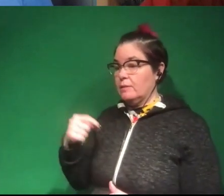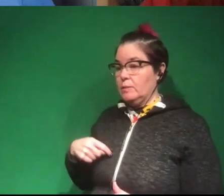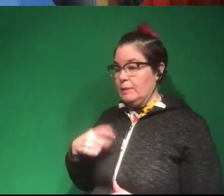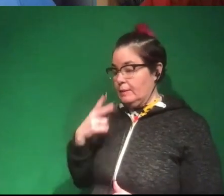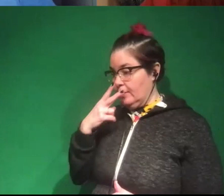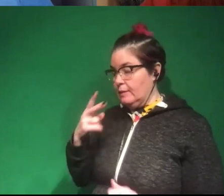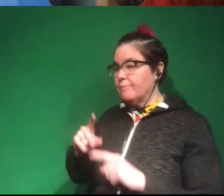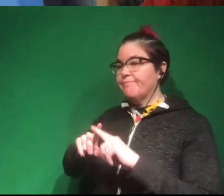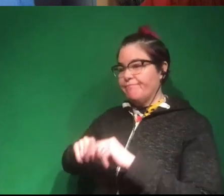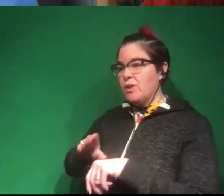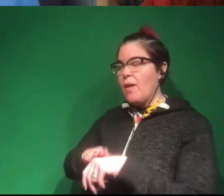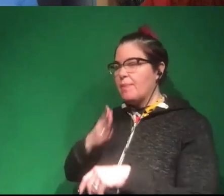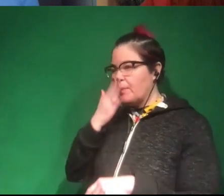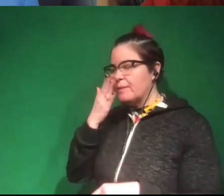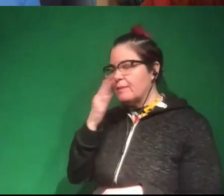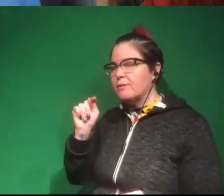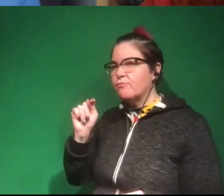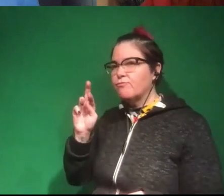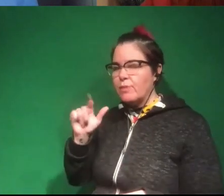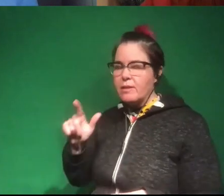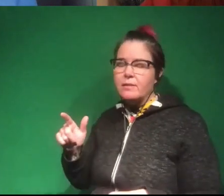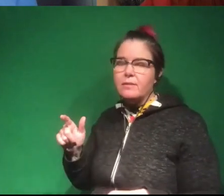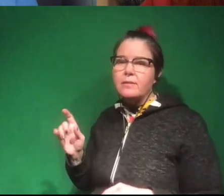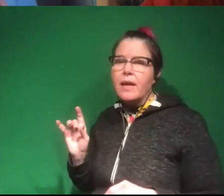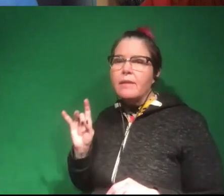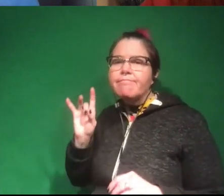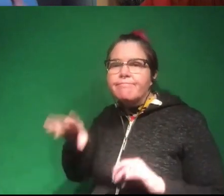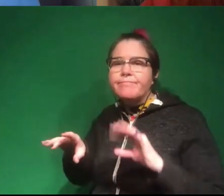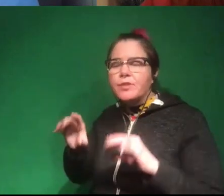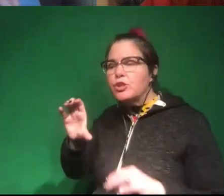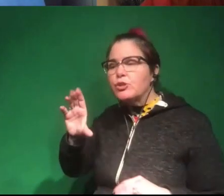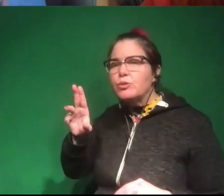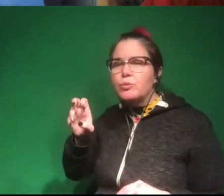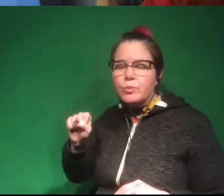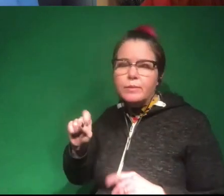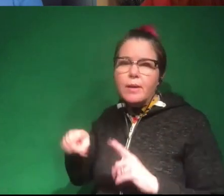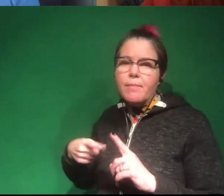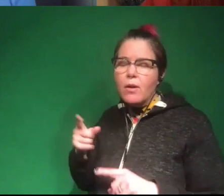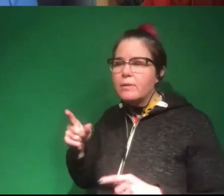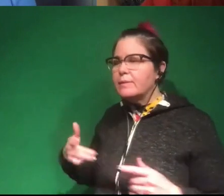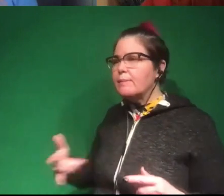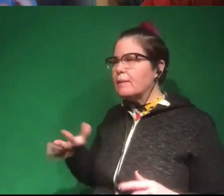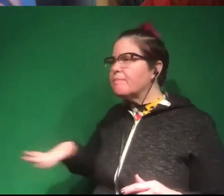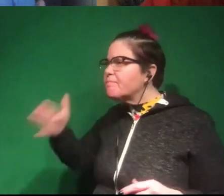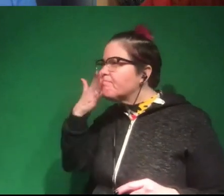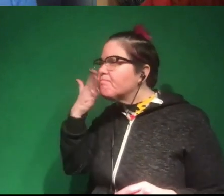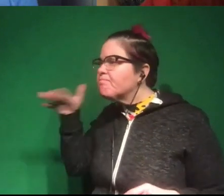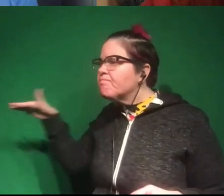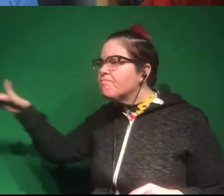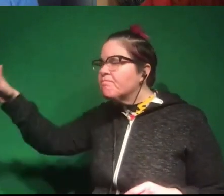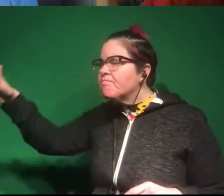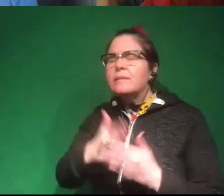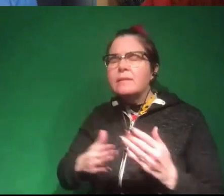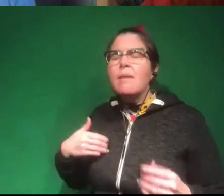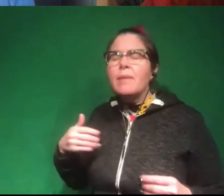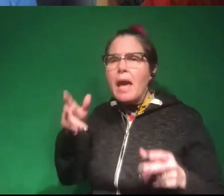on scent trails and just general cues about where they, the general smells of where they live. Some actually have some visual